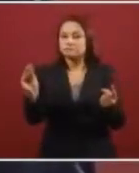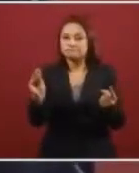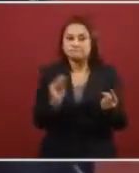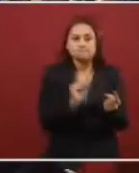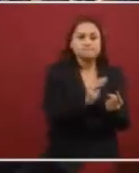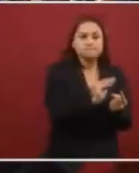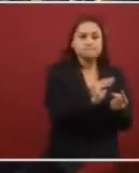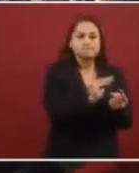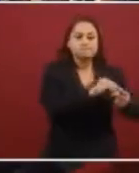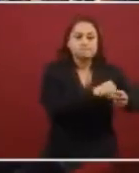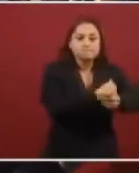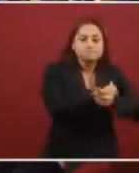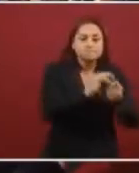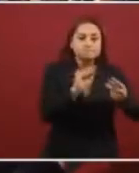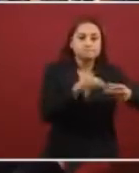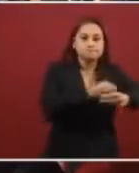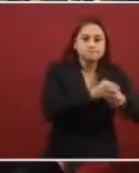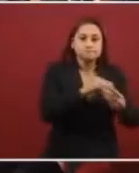intermediaries